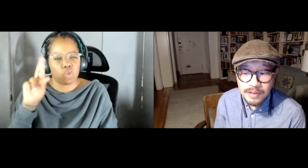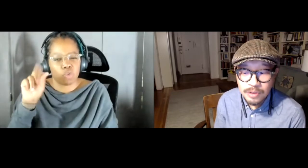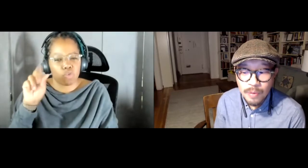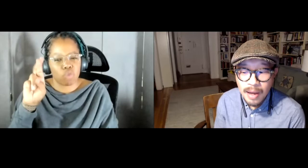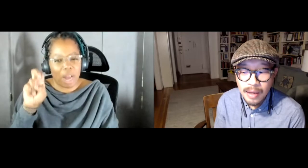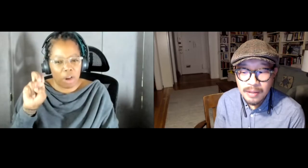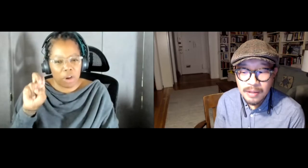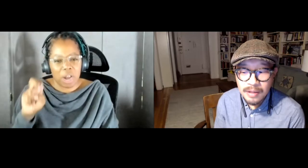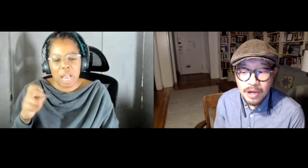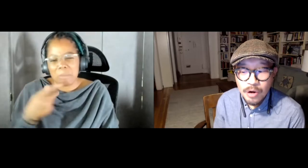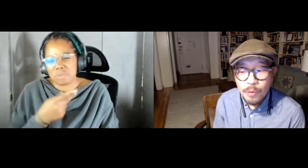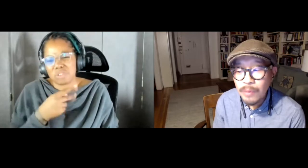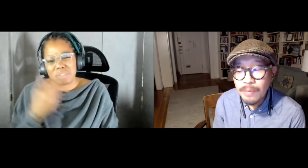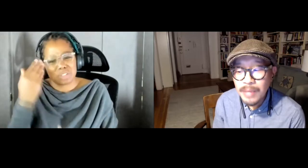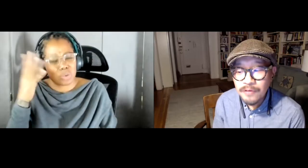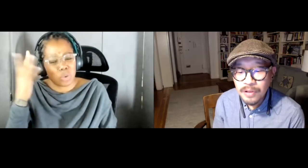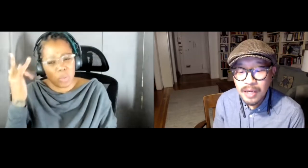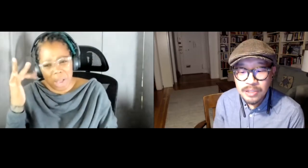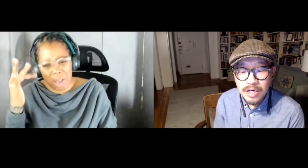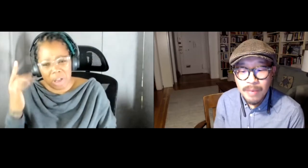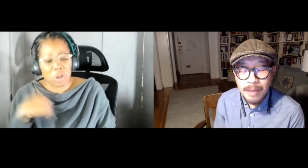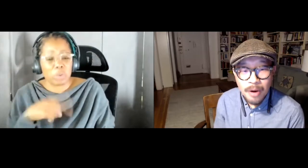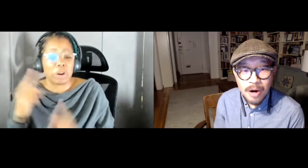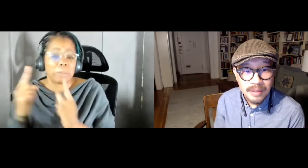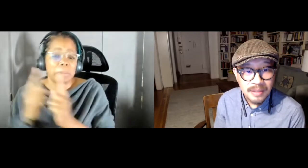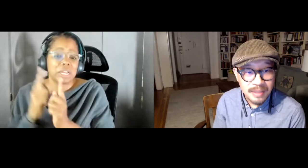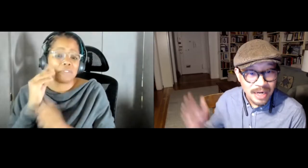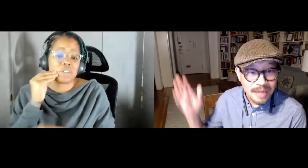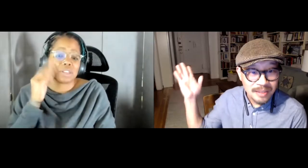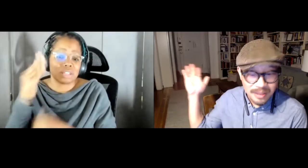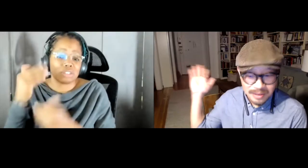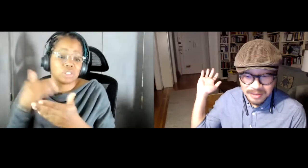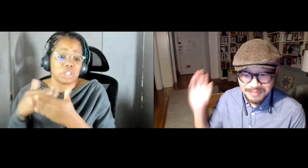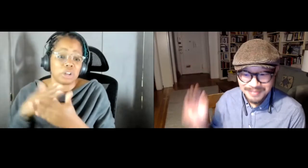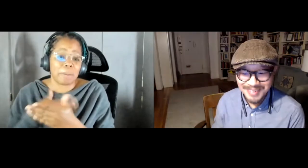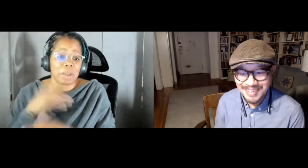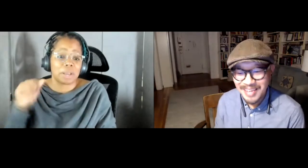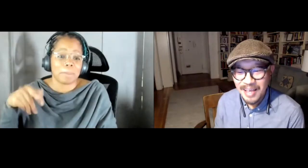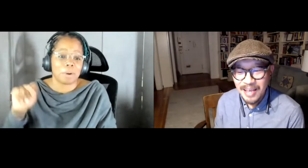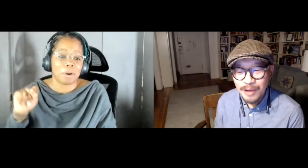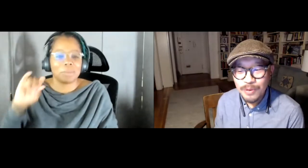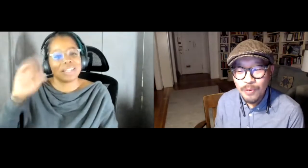neither of us knew why. We were meeting for lunch near my apartment in Jackson Heights.